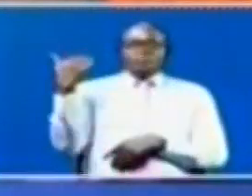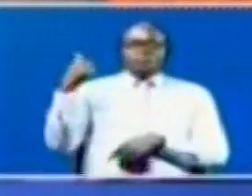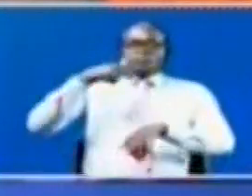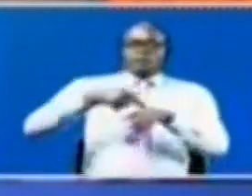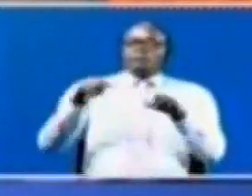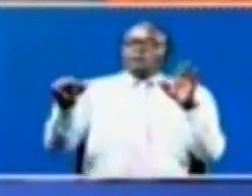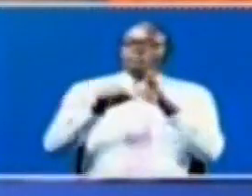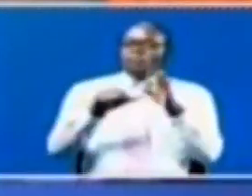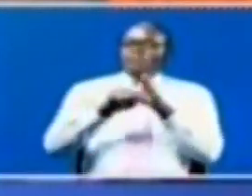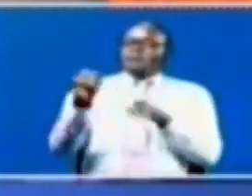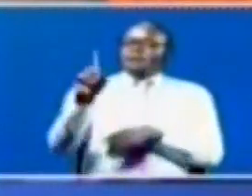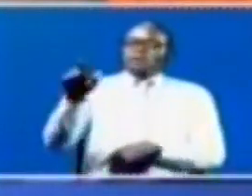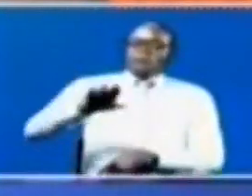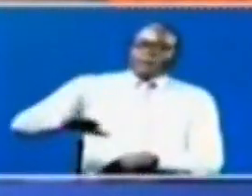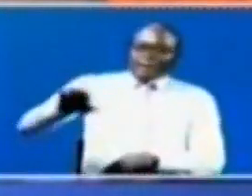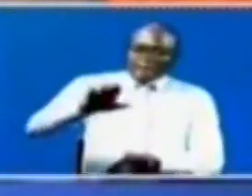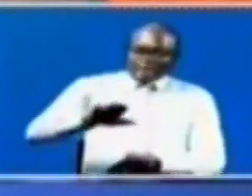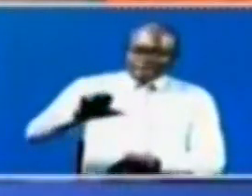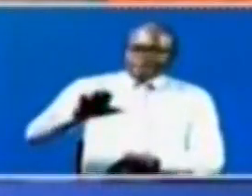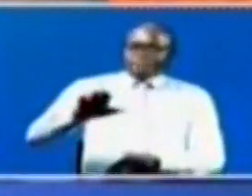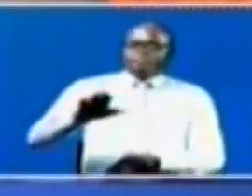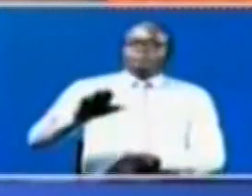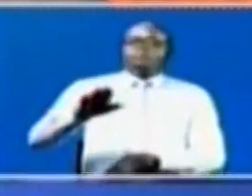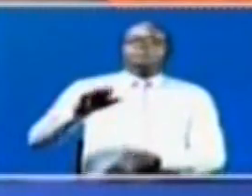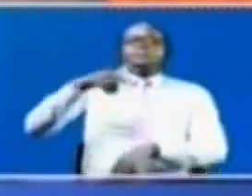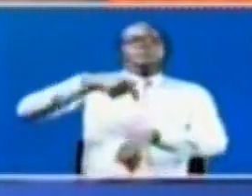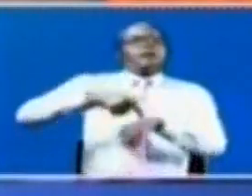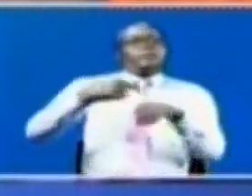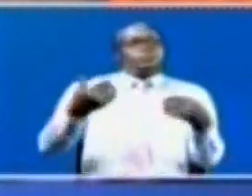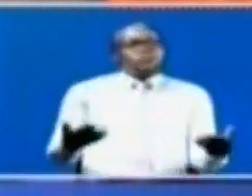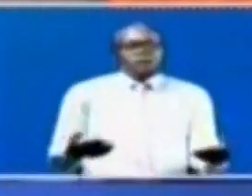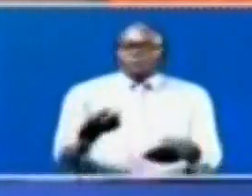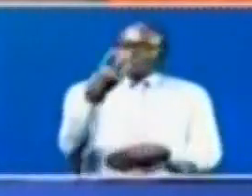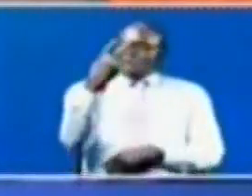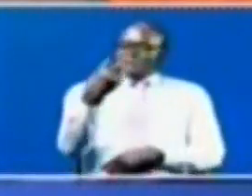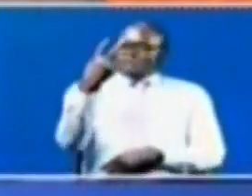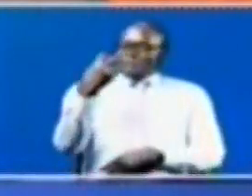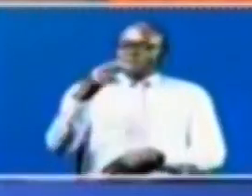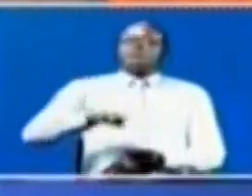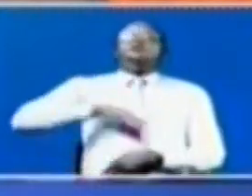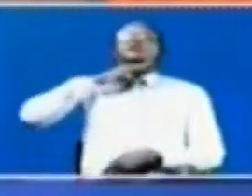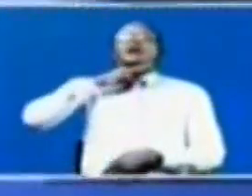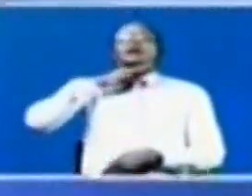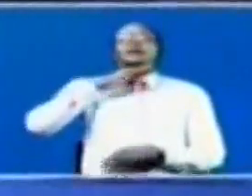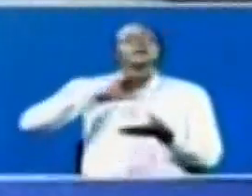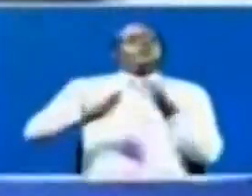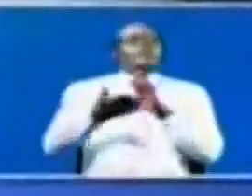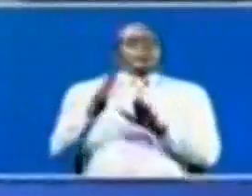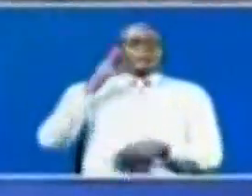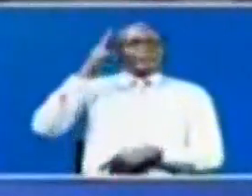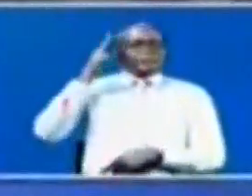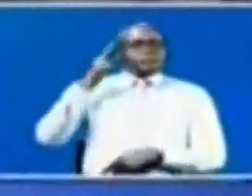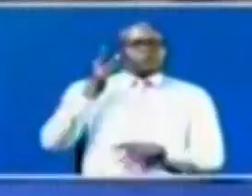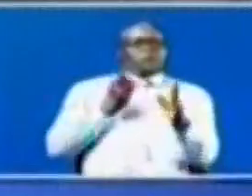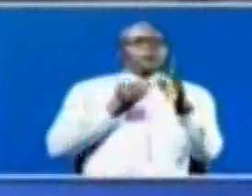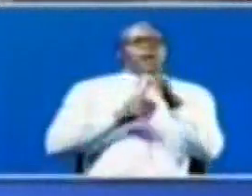Nairobi County's Ruaraka constituency at a time when it emerged that a suspect had died under unclear circumstances in the hands